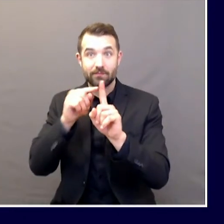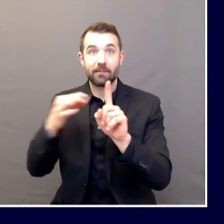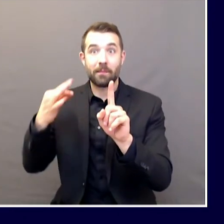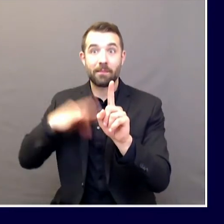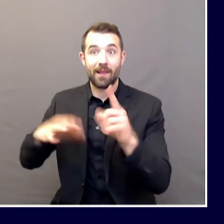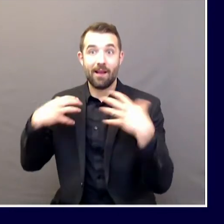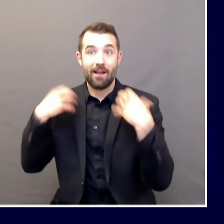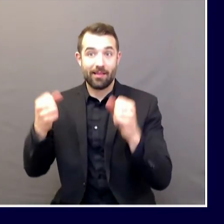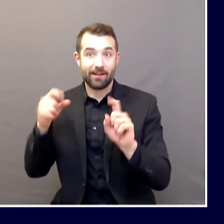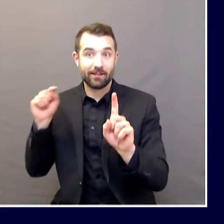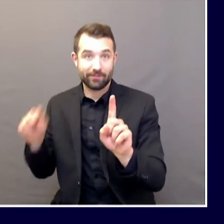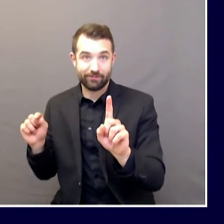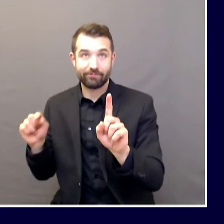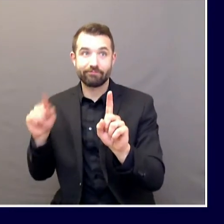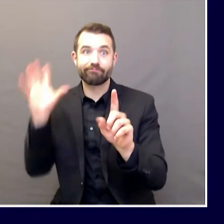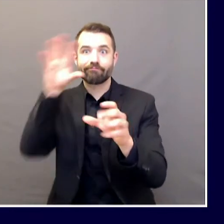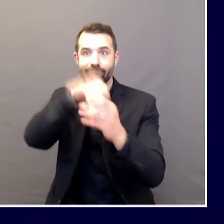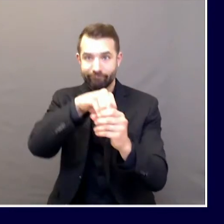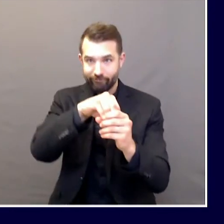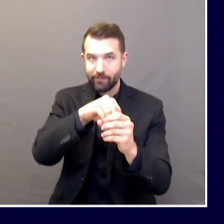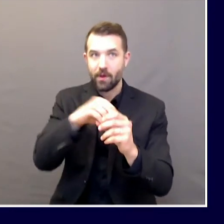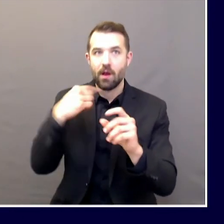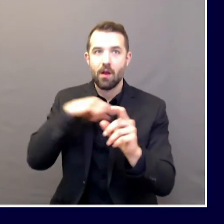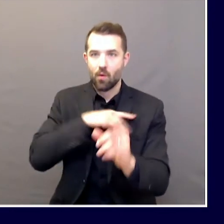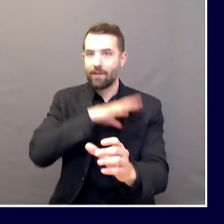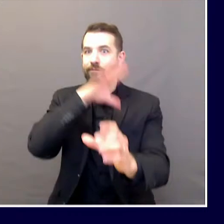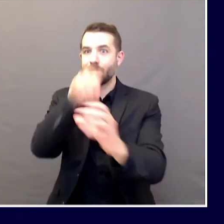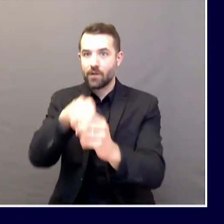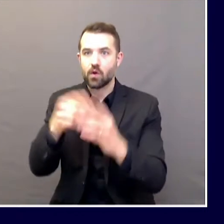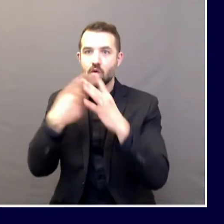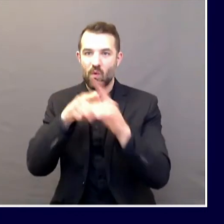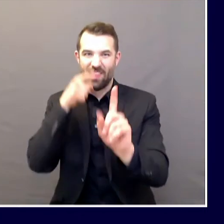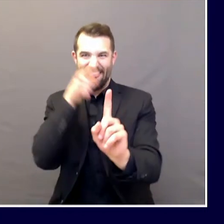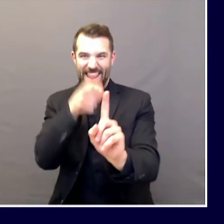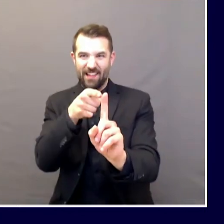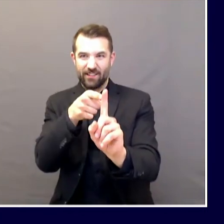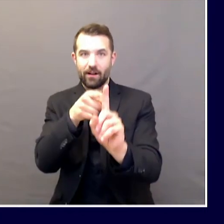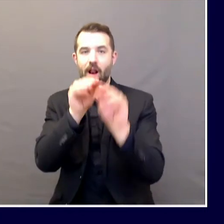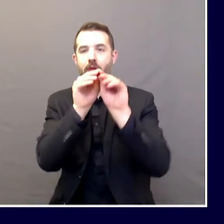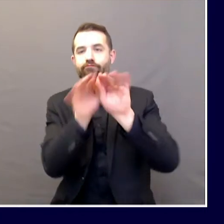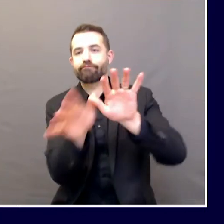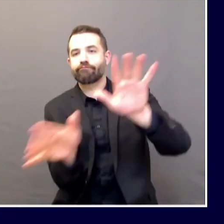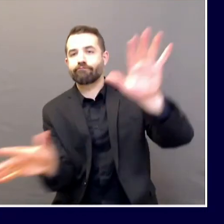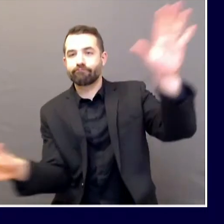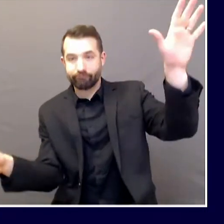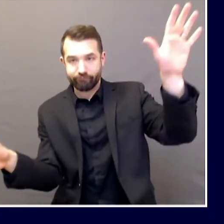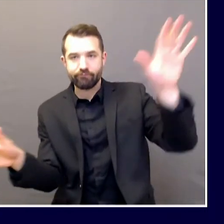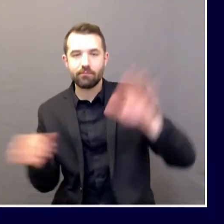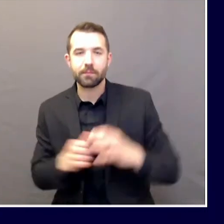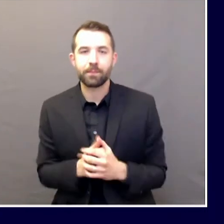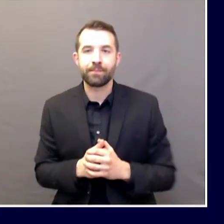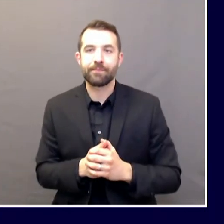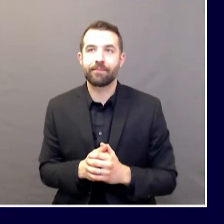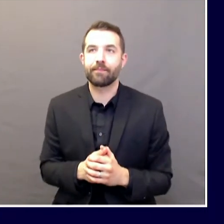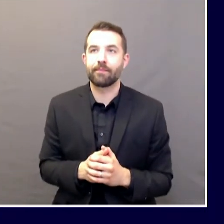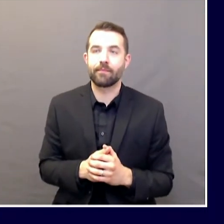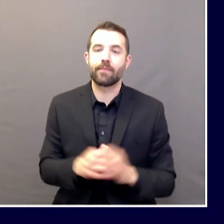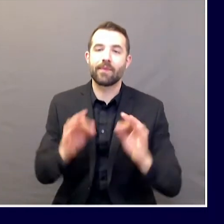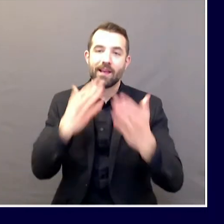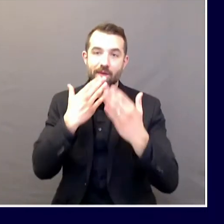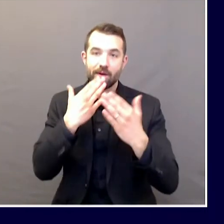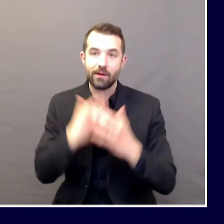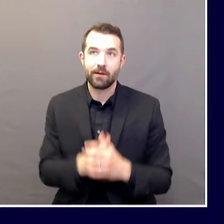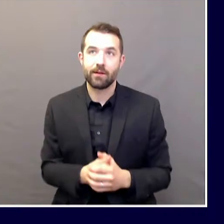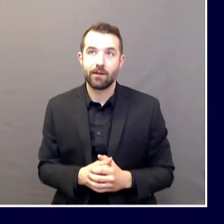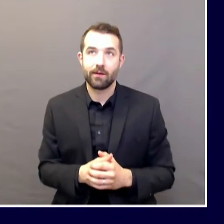out in other parts of the state as well. Great, thank you. Mm-hmm. Let me turn next over